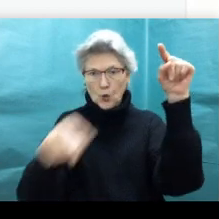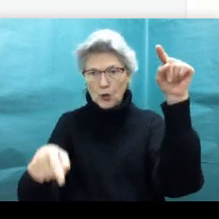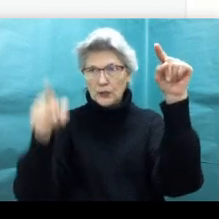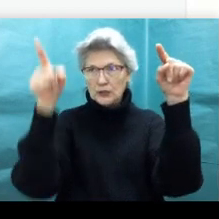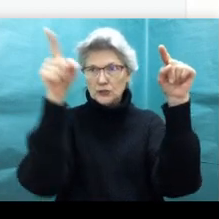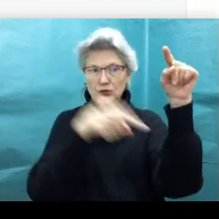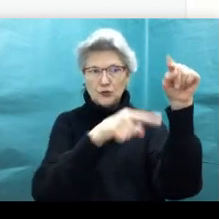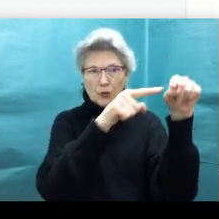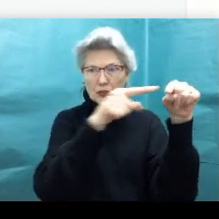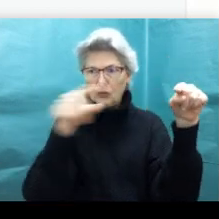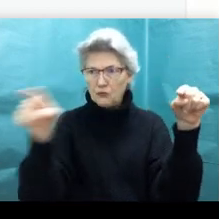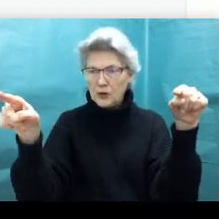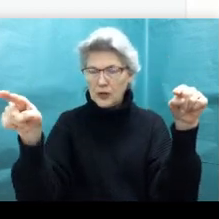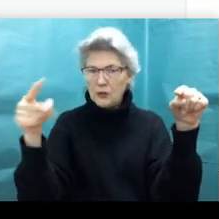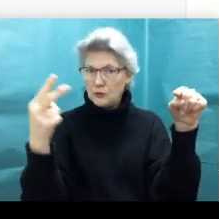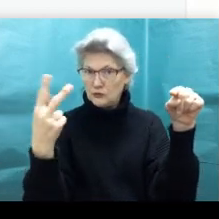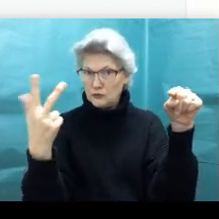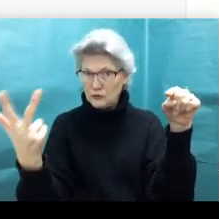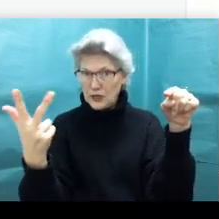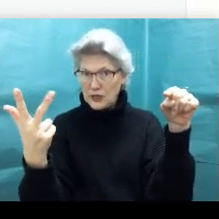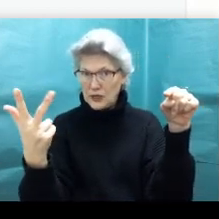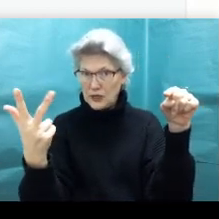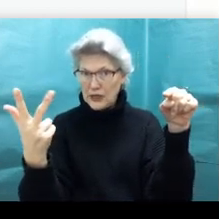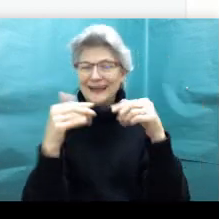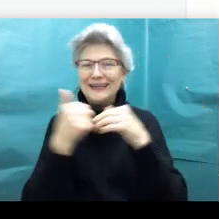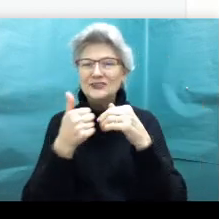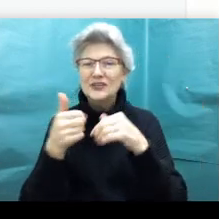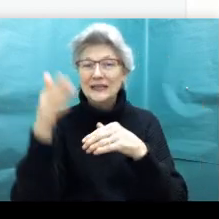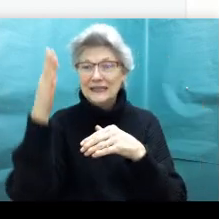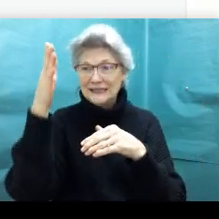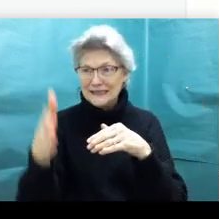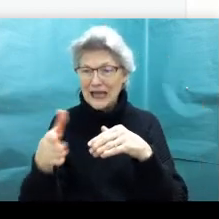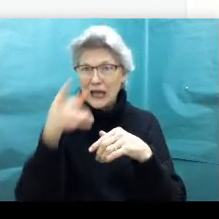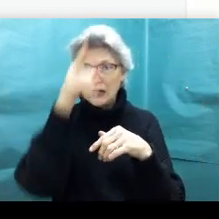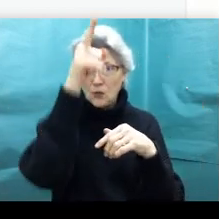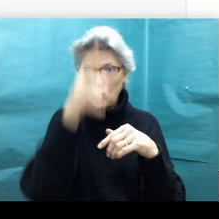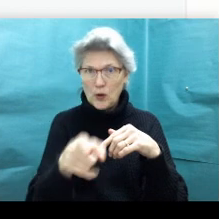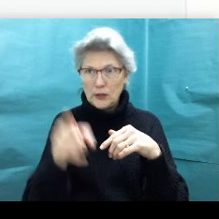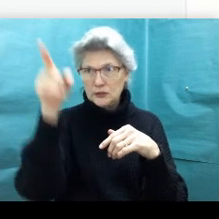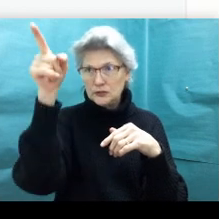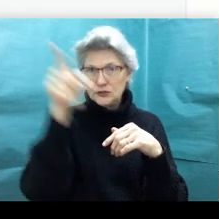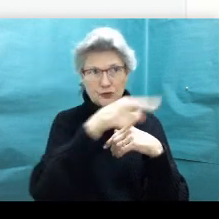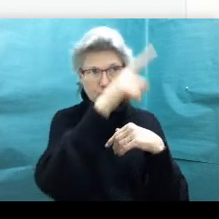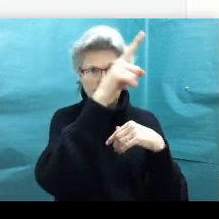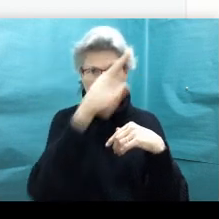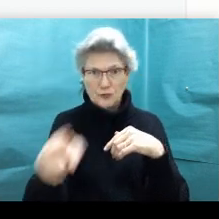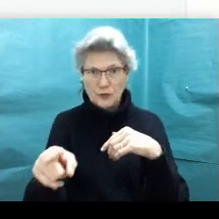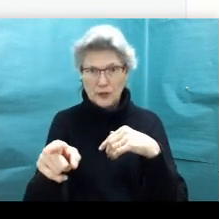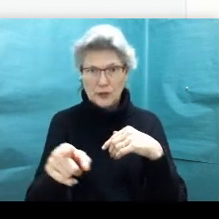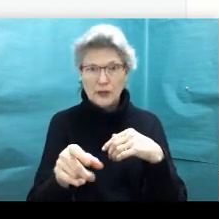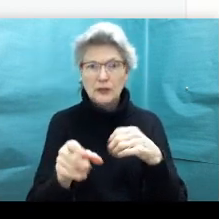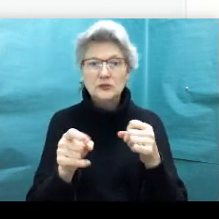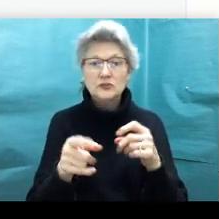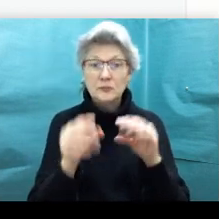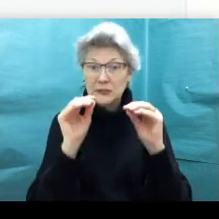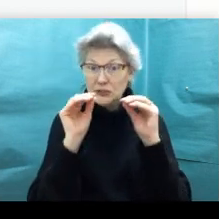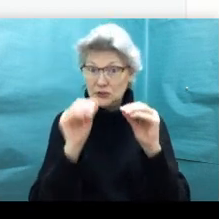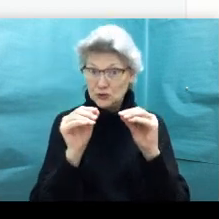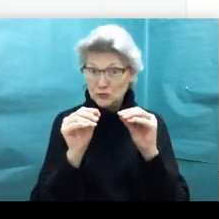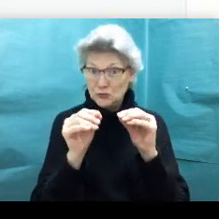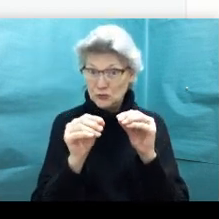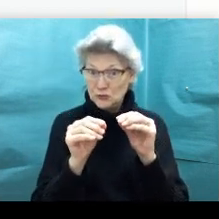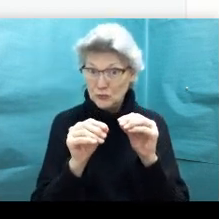symmetry. So this could be a little bit time consuming if you have a figure with many sides. So I'm going to teach you a little